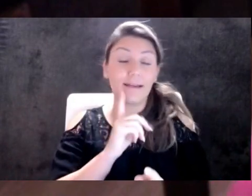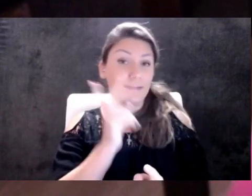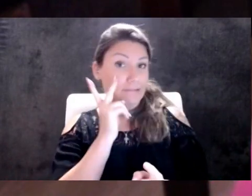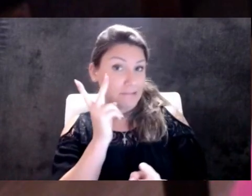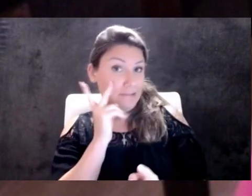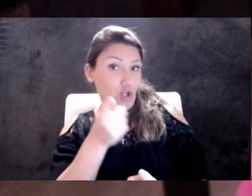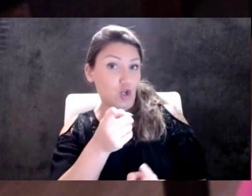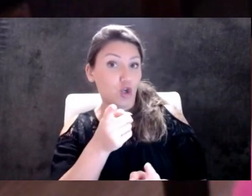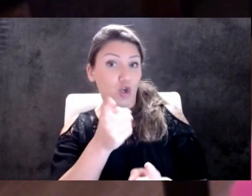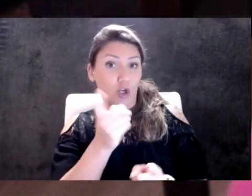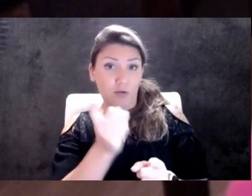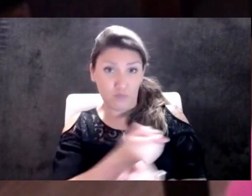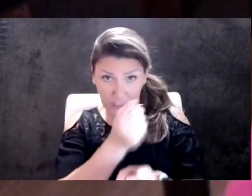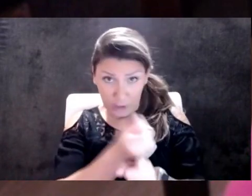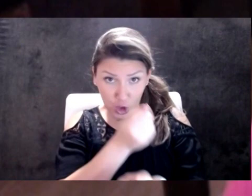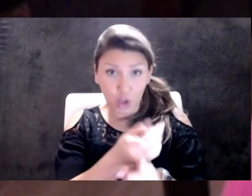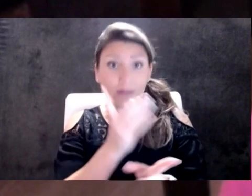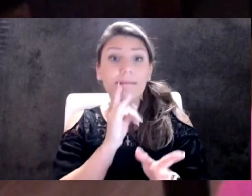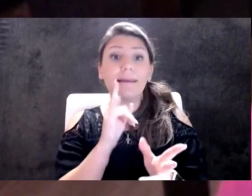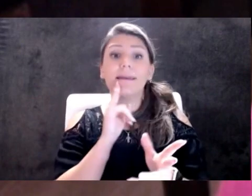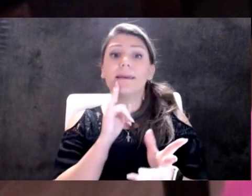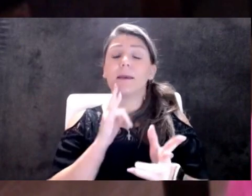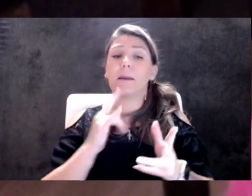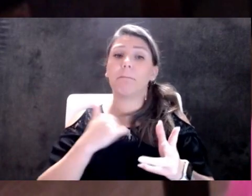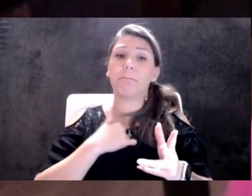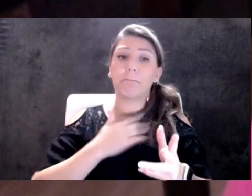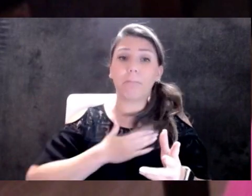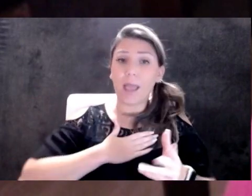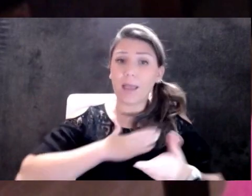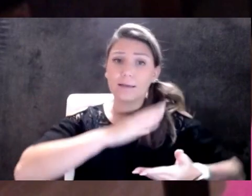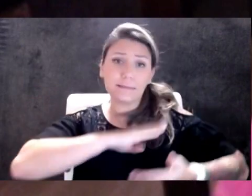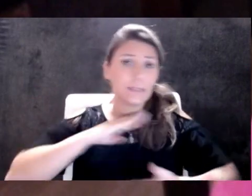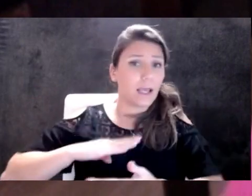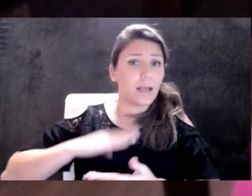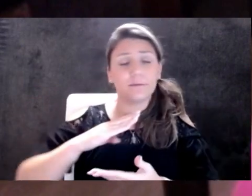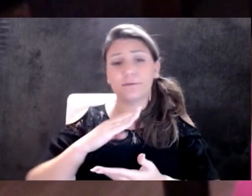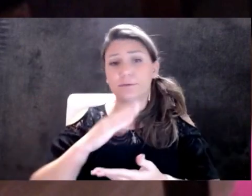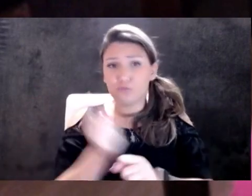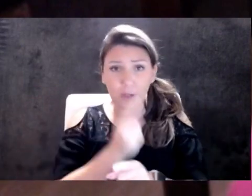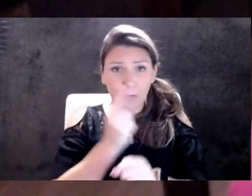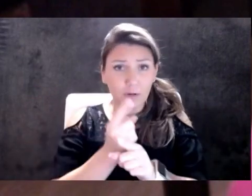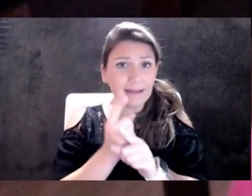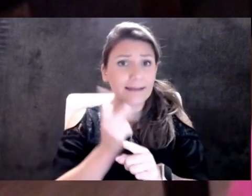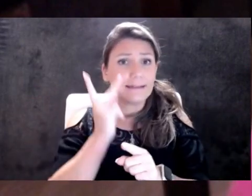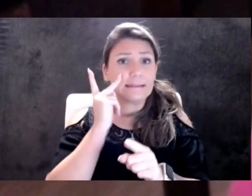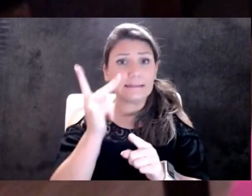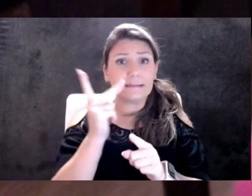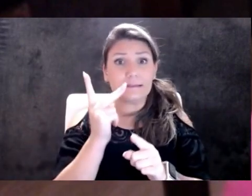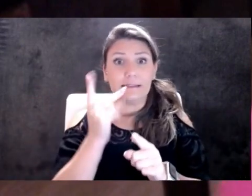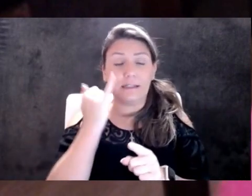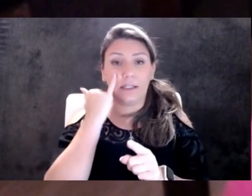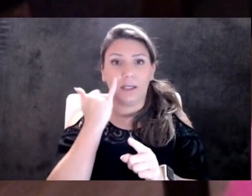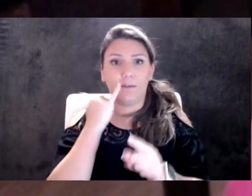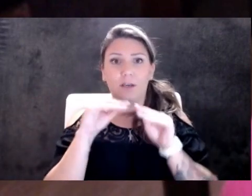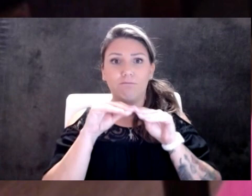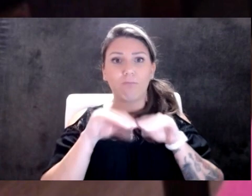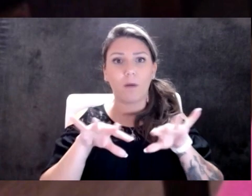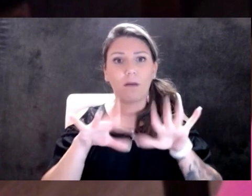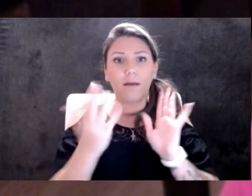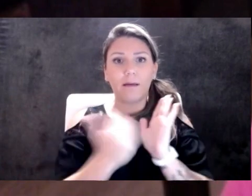Sharma routinely, get my scans routinely, so that if they start seeing it become active again, they